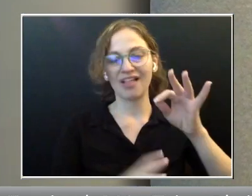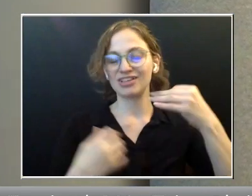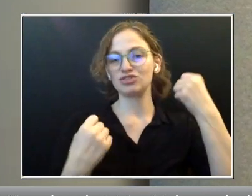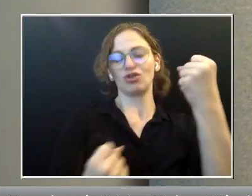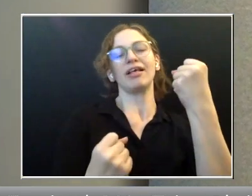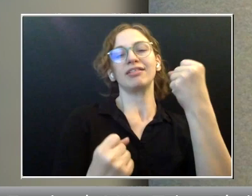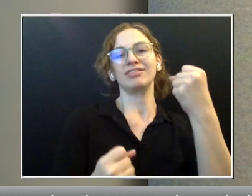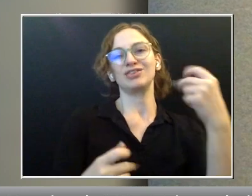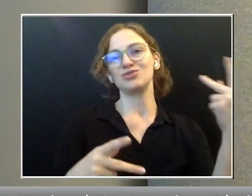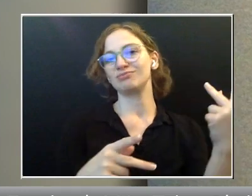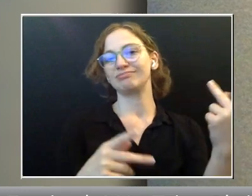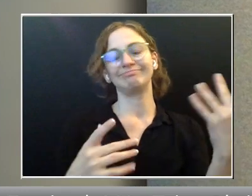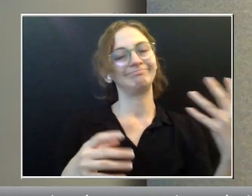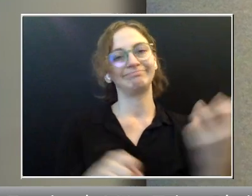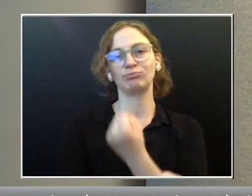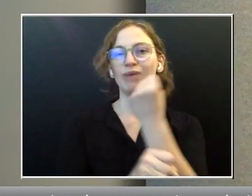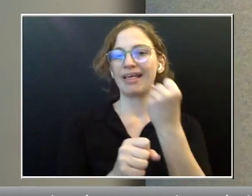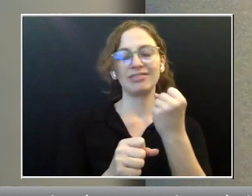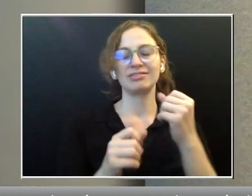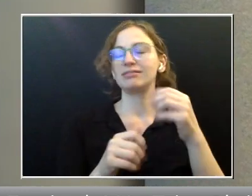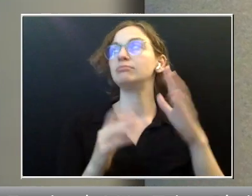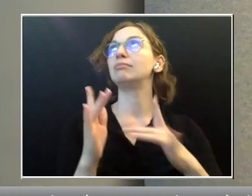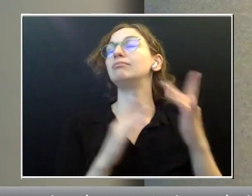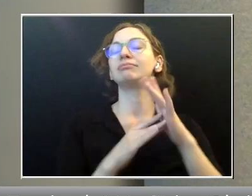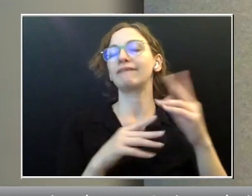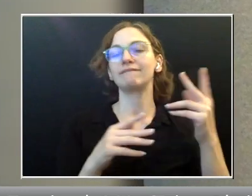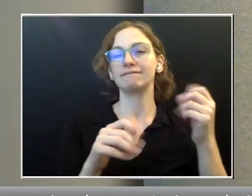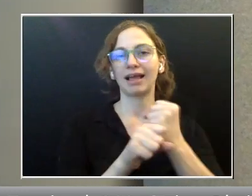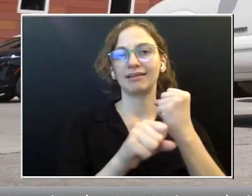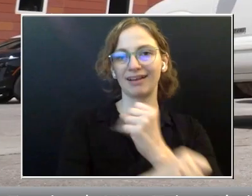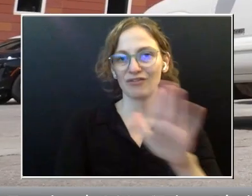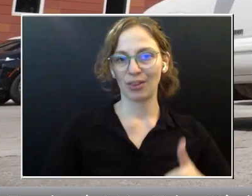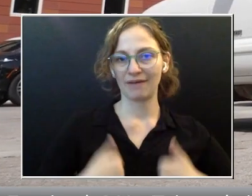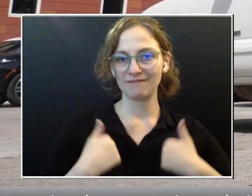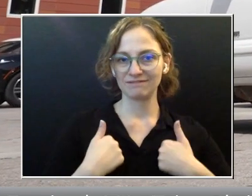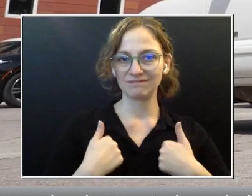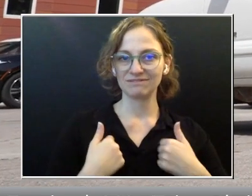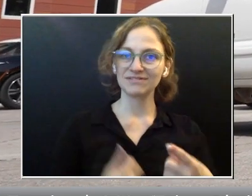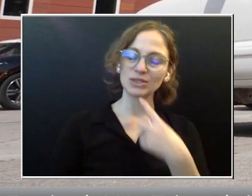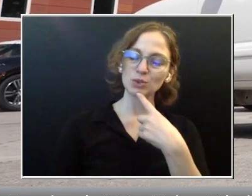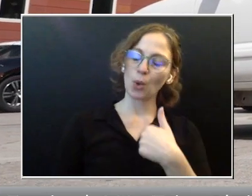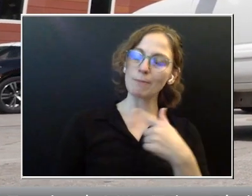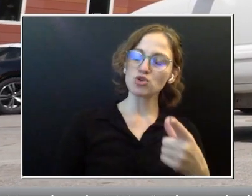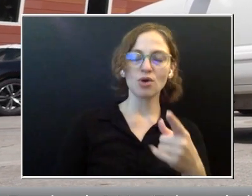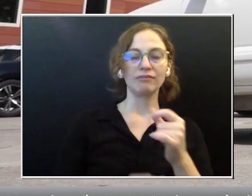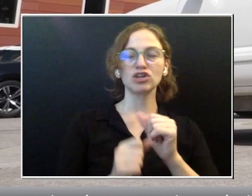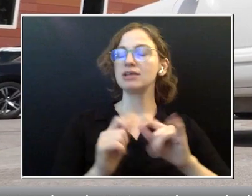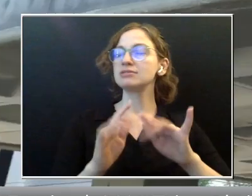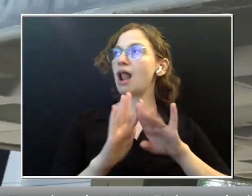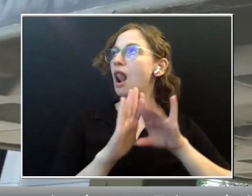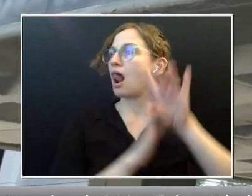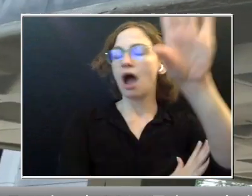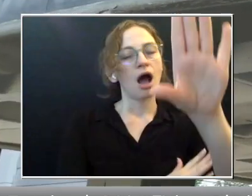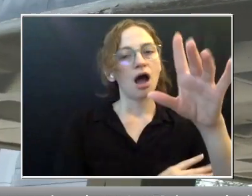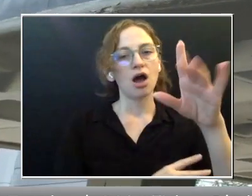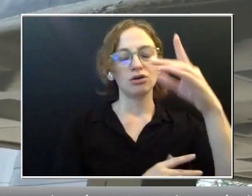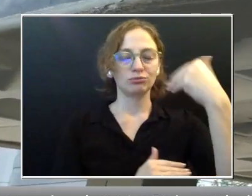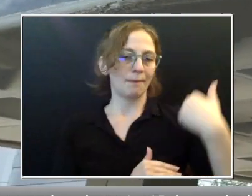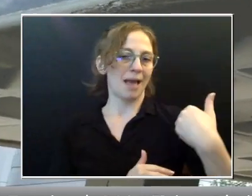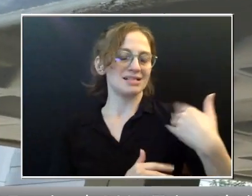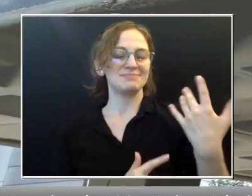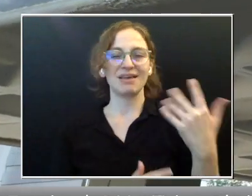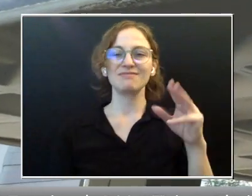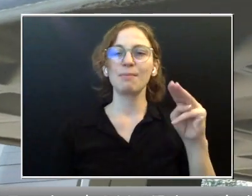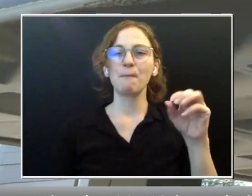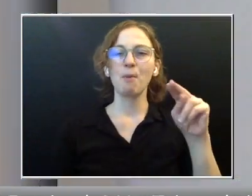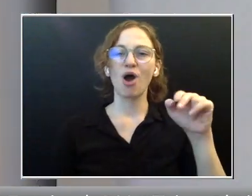He goes, you have just blossomed. It reminds me of a monarch butterfly. 1 month after she finished her cancer treatment in April of